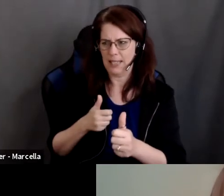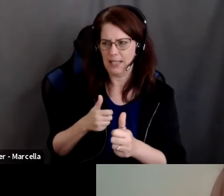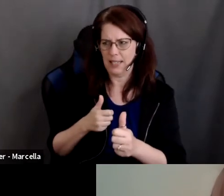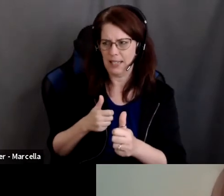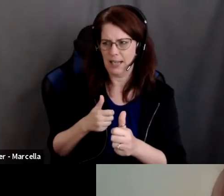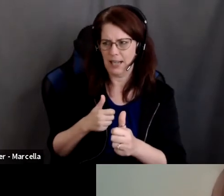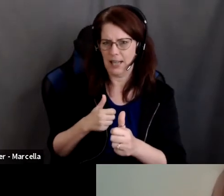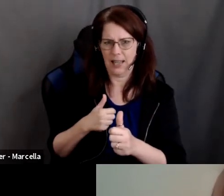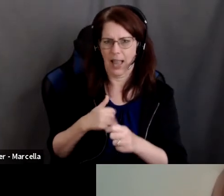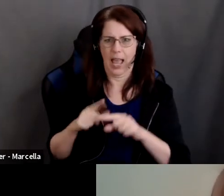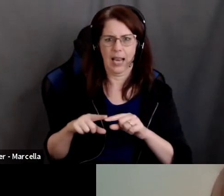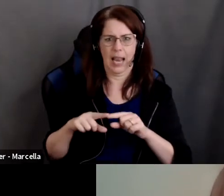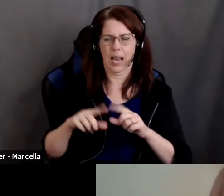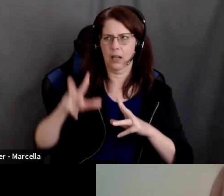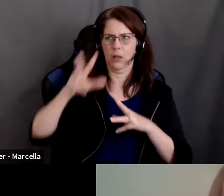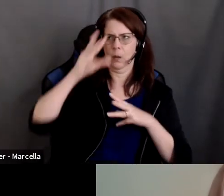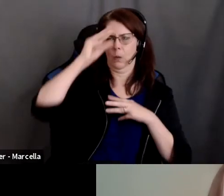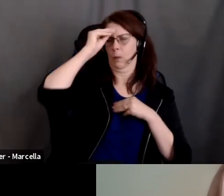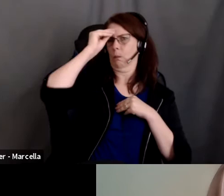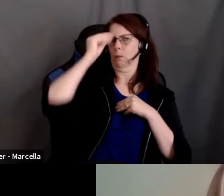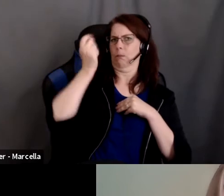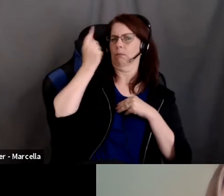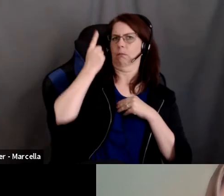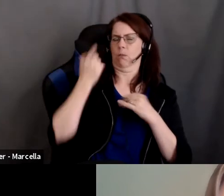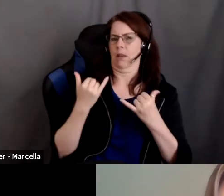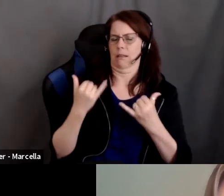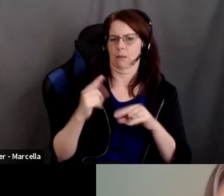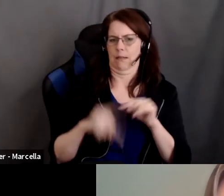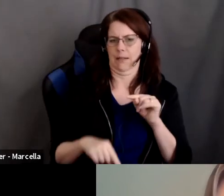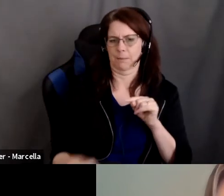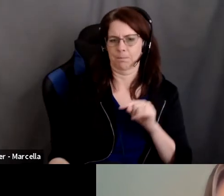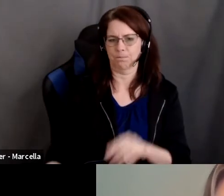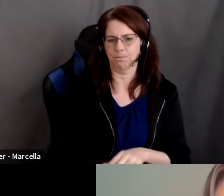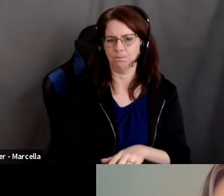I can't absorb it. I can't take it in right now.